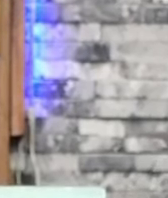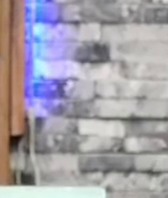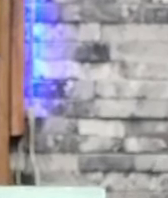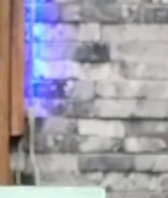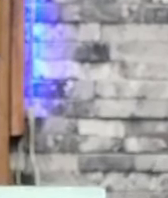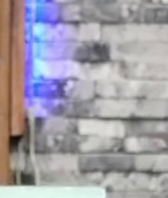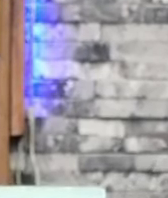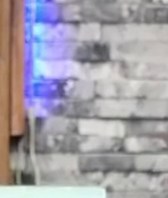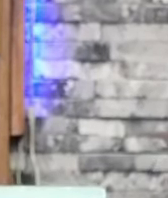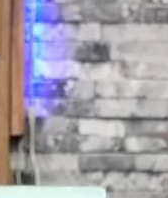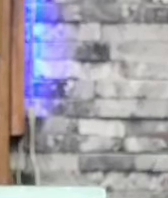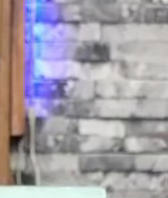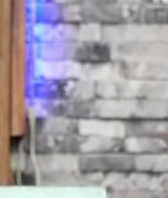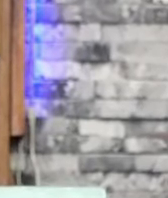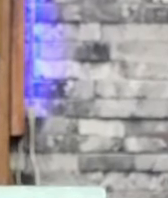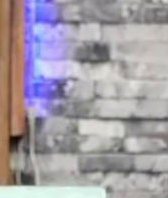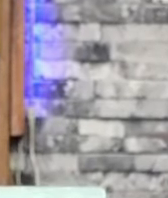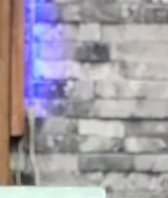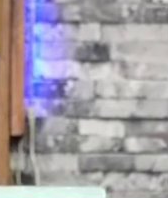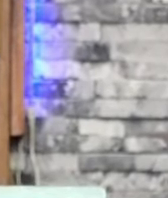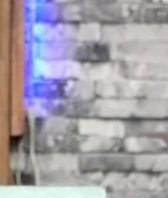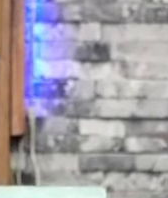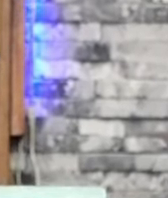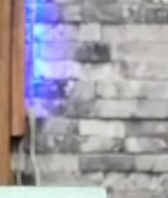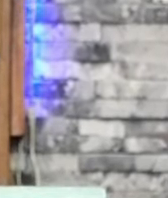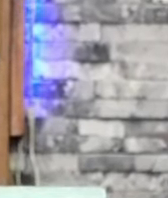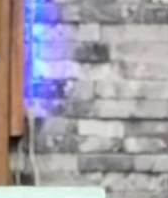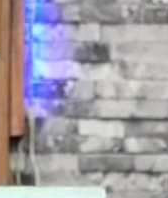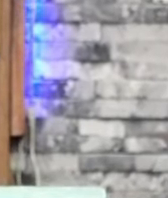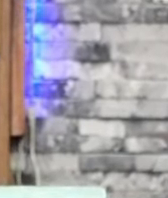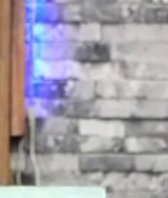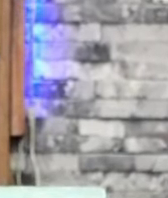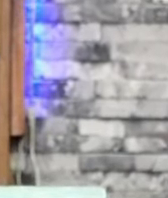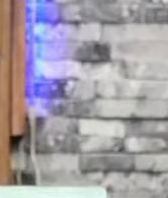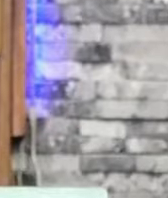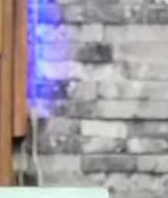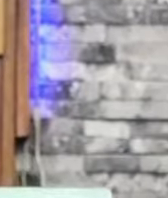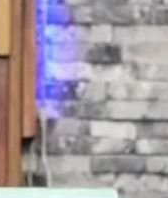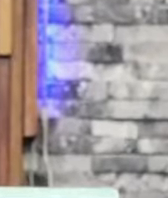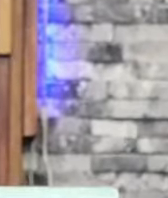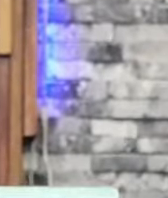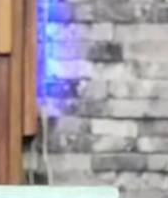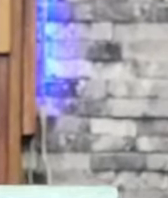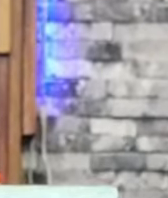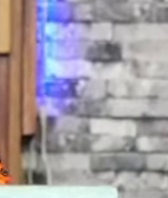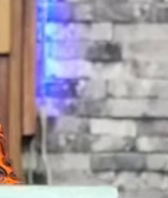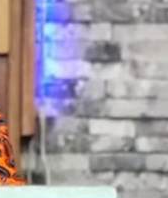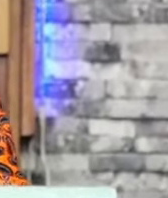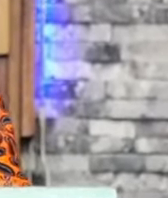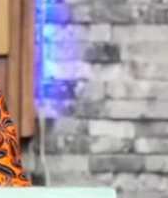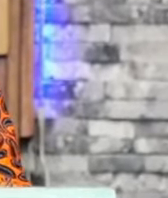turning 27. Mmoja anaelekea miaka 27. In 2 weeks time. And the other one will be turning